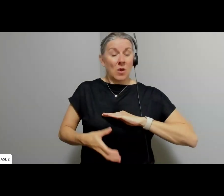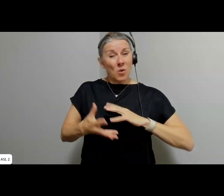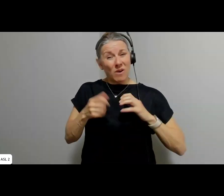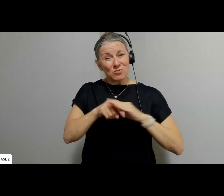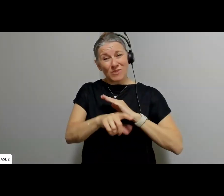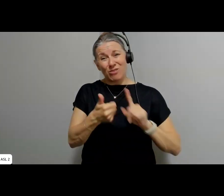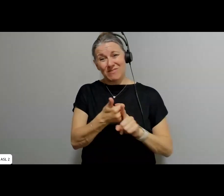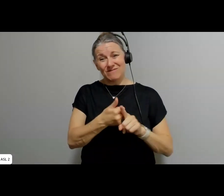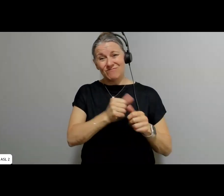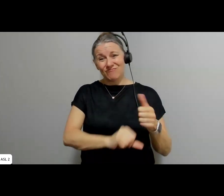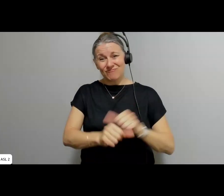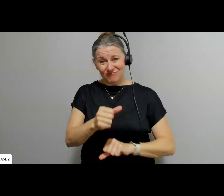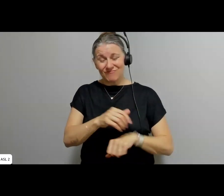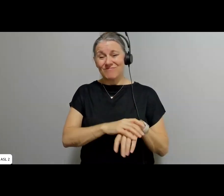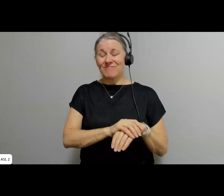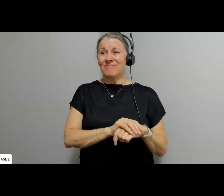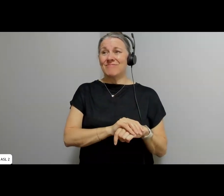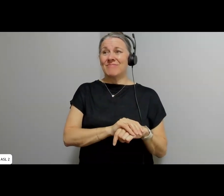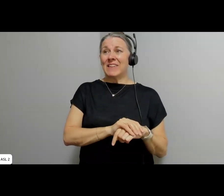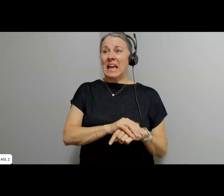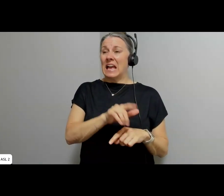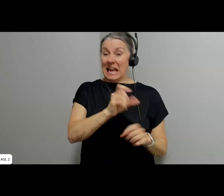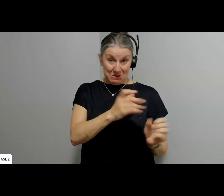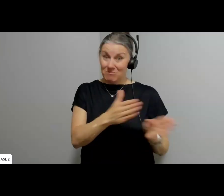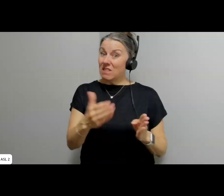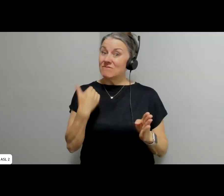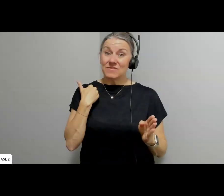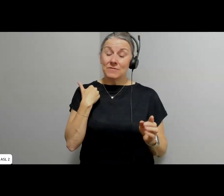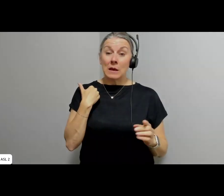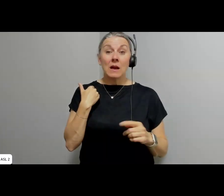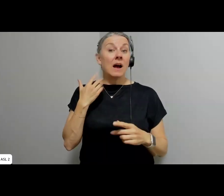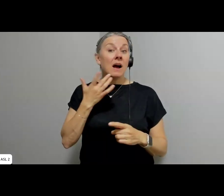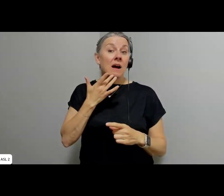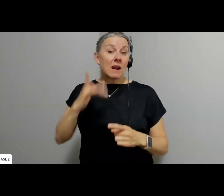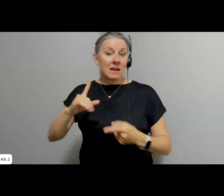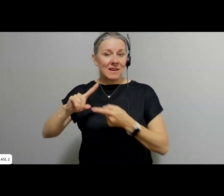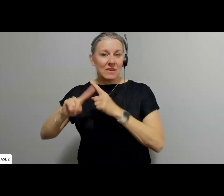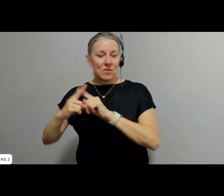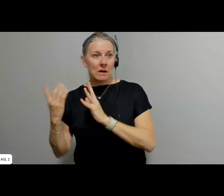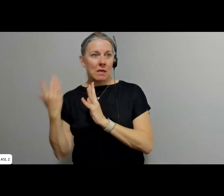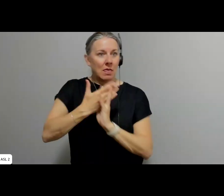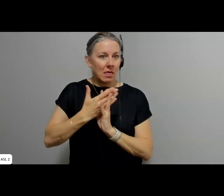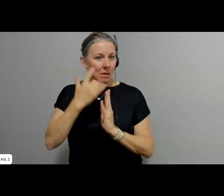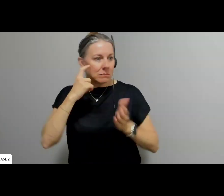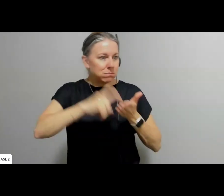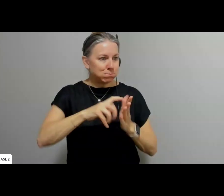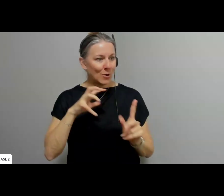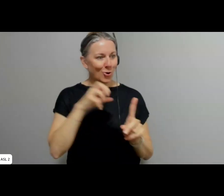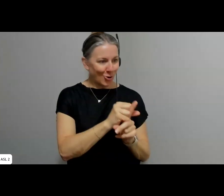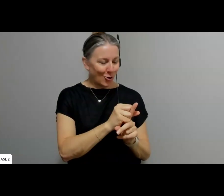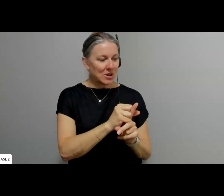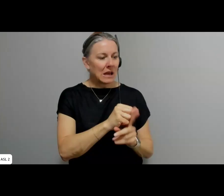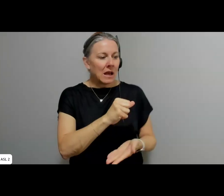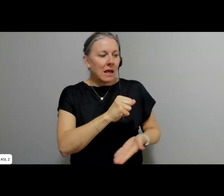the intervention of a friend who helped put her on a more optimistic